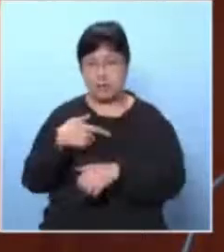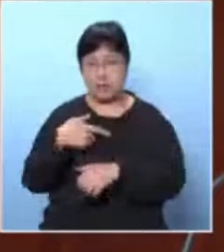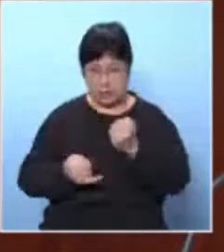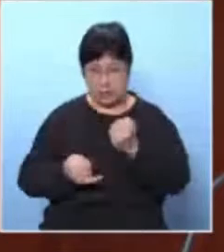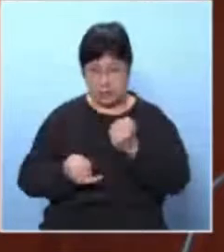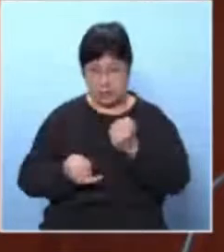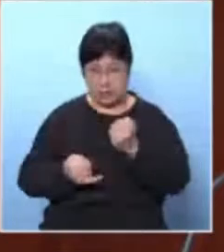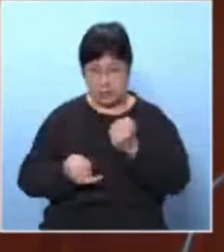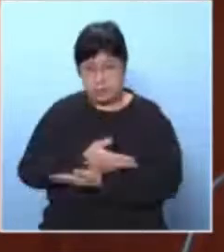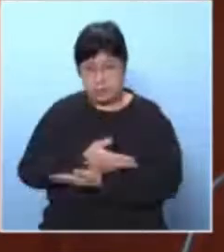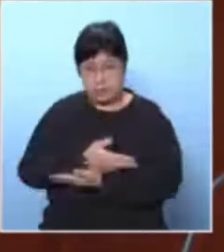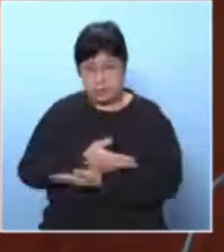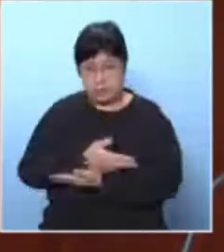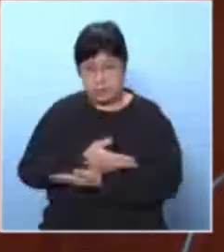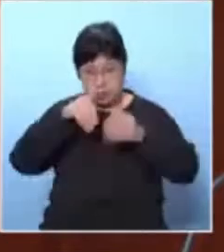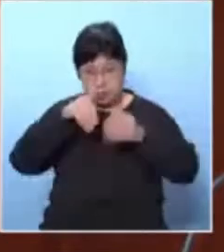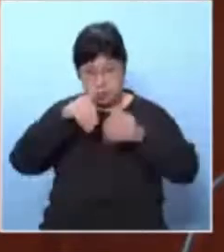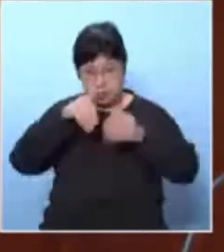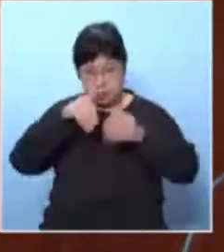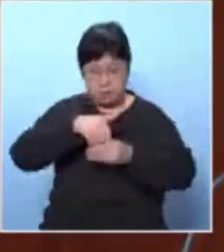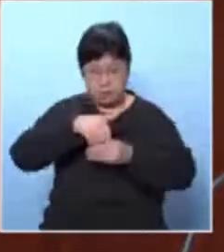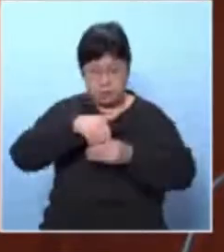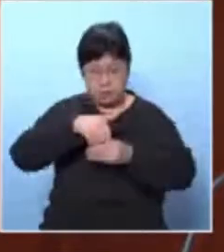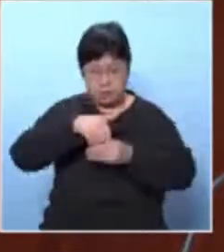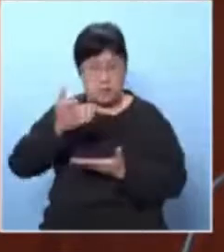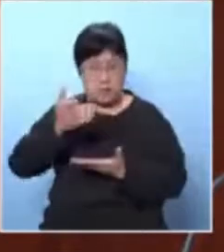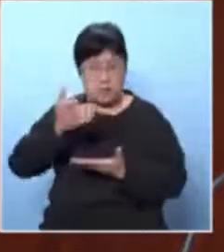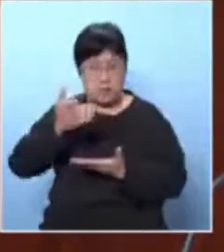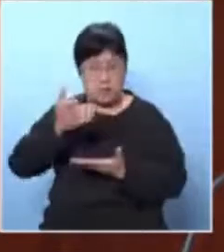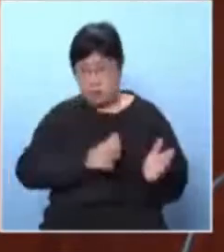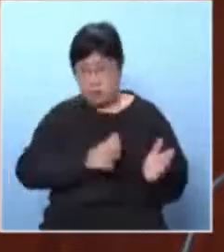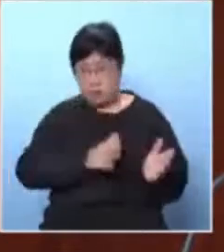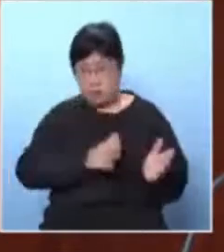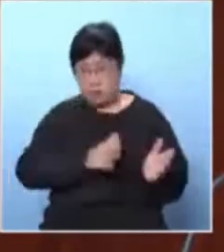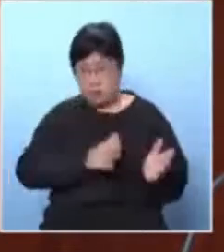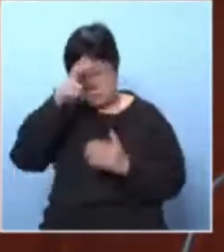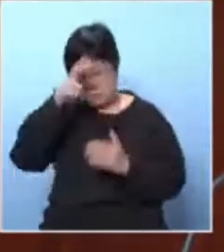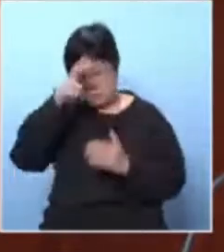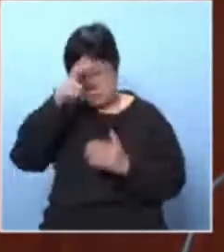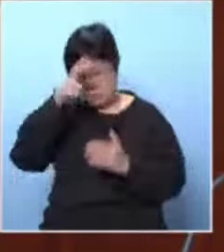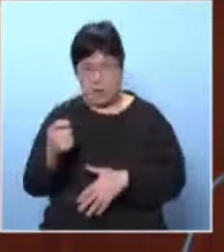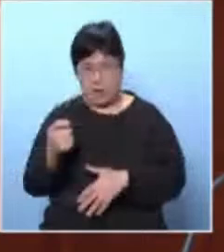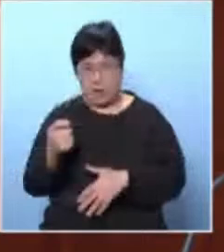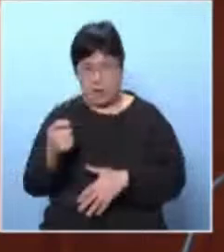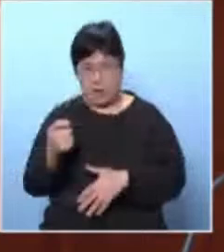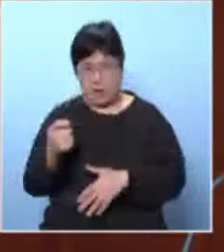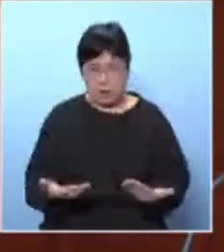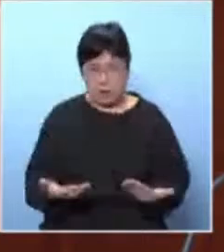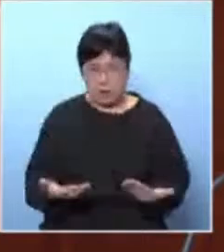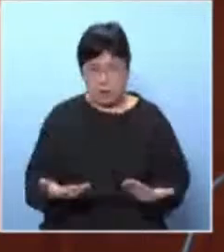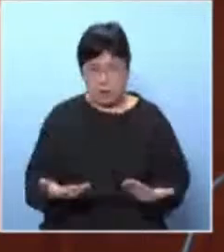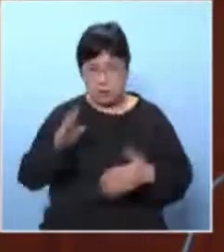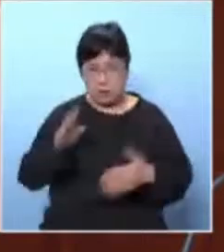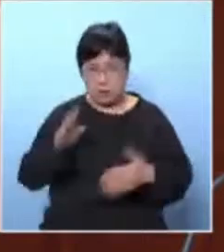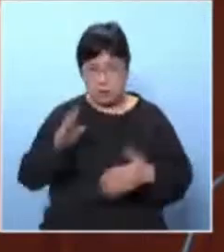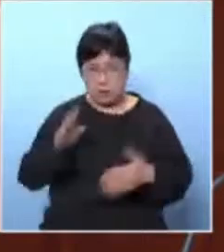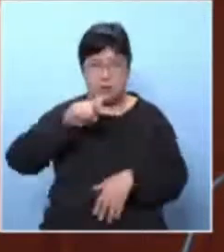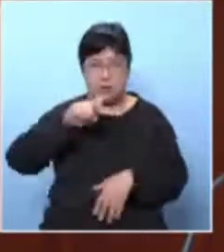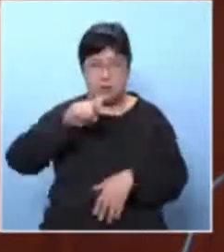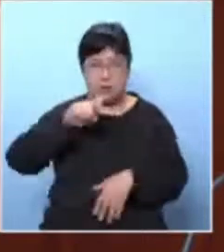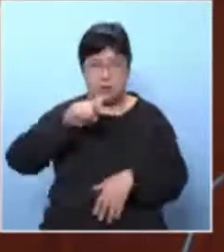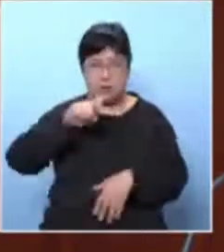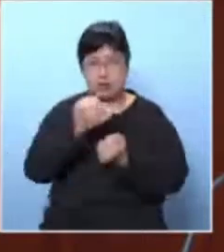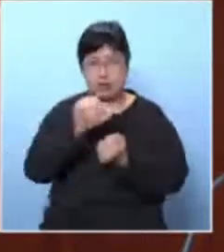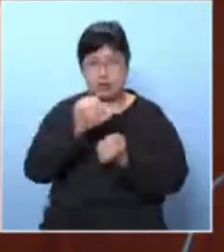newborns. Under this scheme, applications of families that have babies born today or after